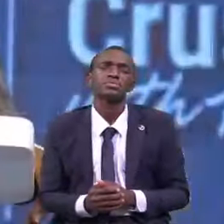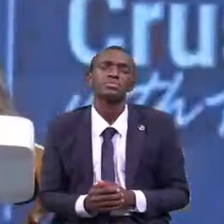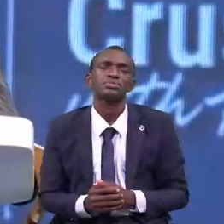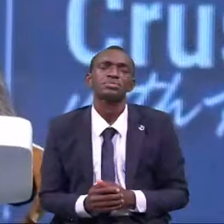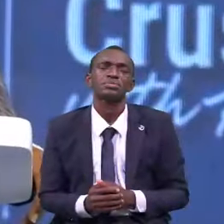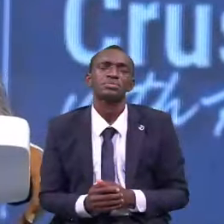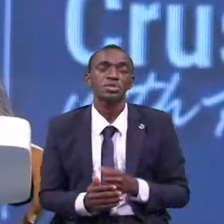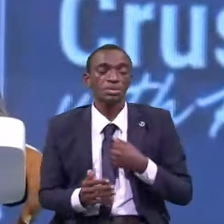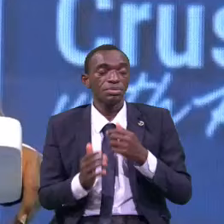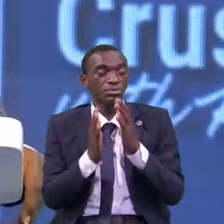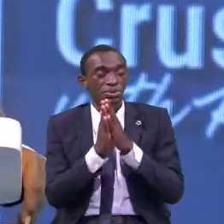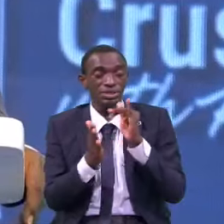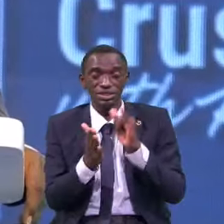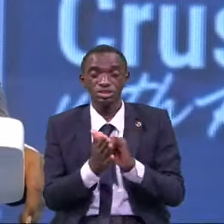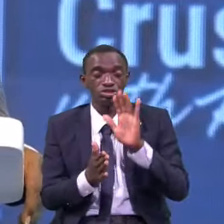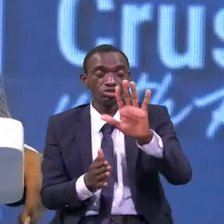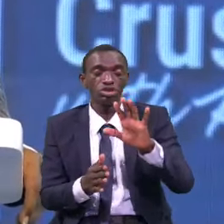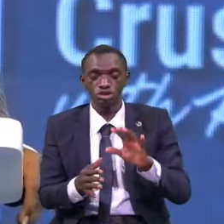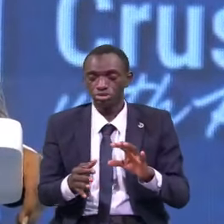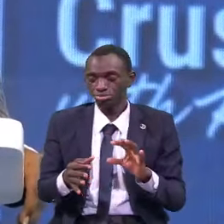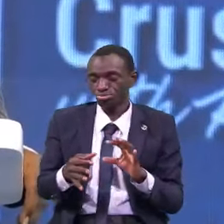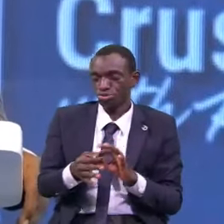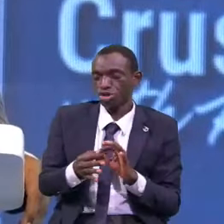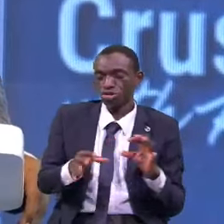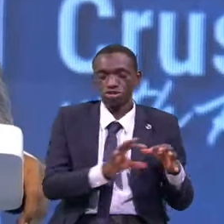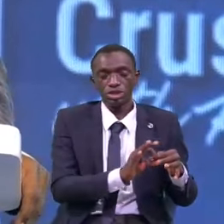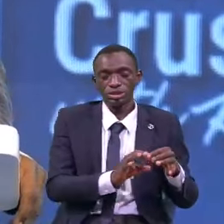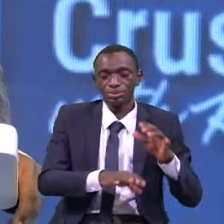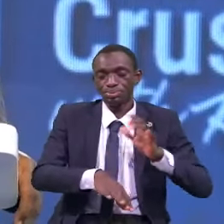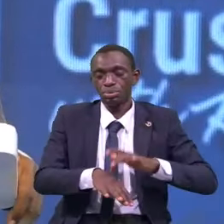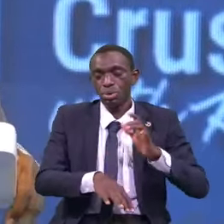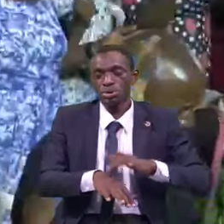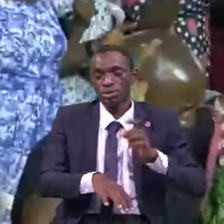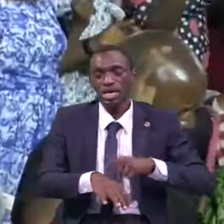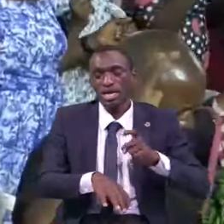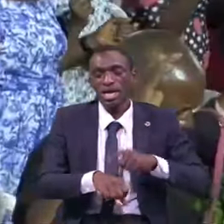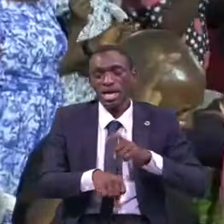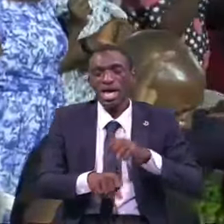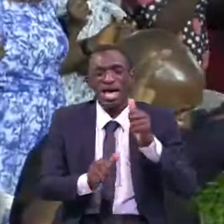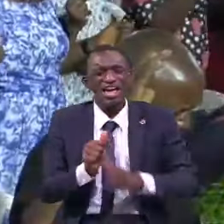name. I pray that your joint, every pain in your joint will vanish away in Jesus'